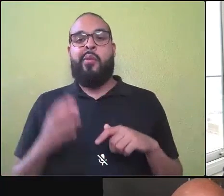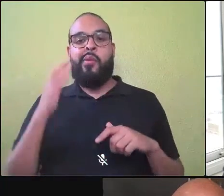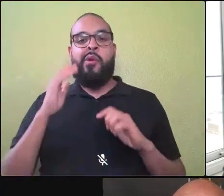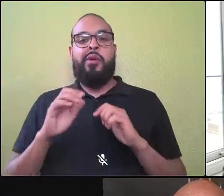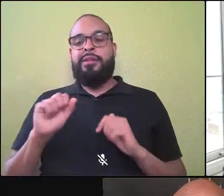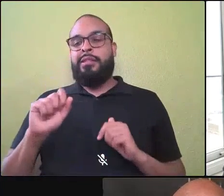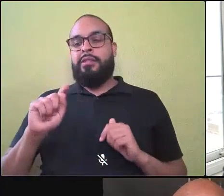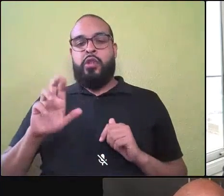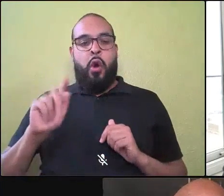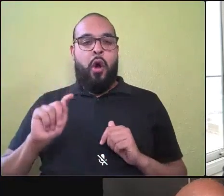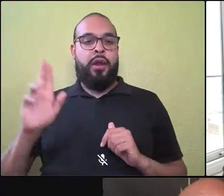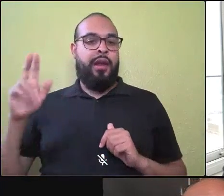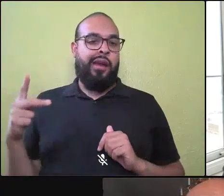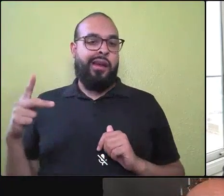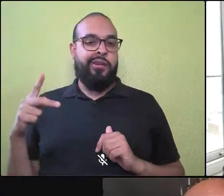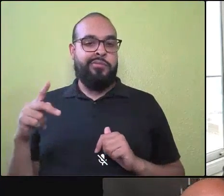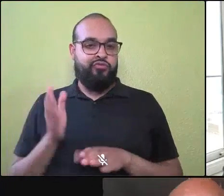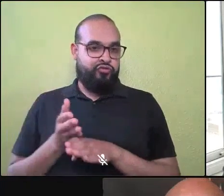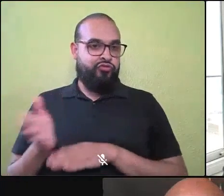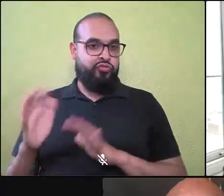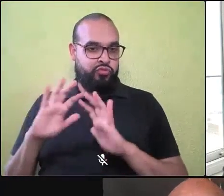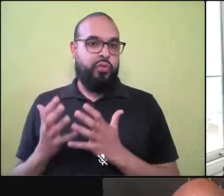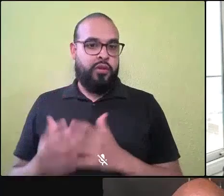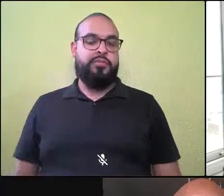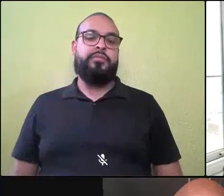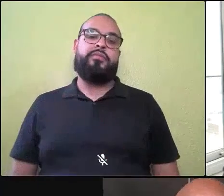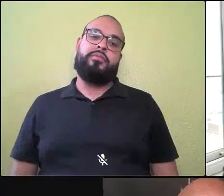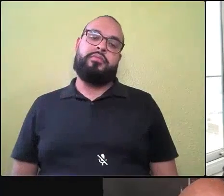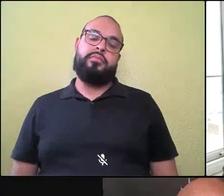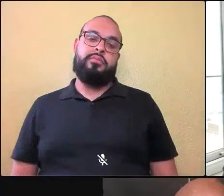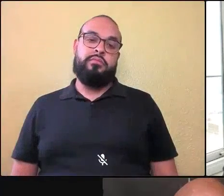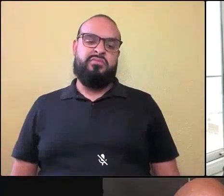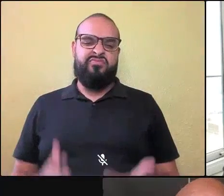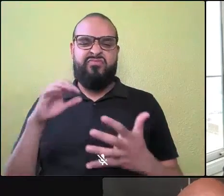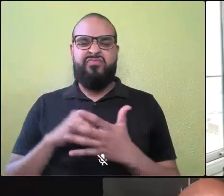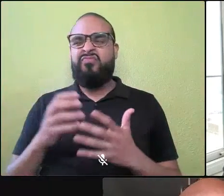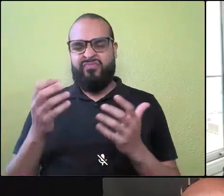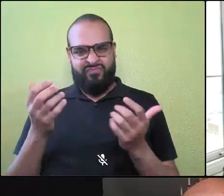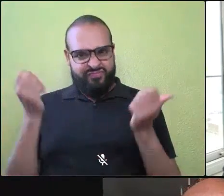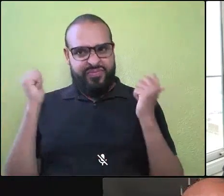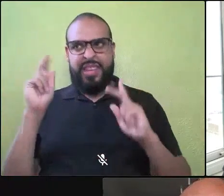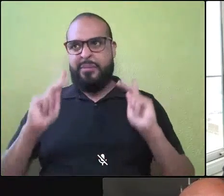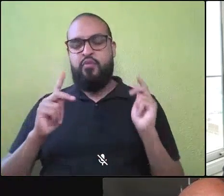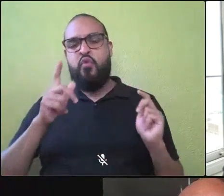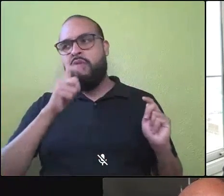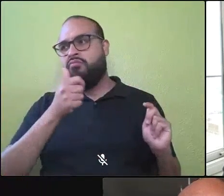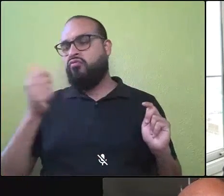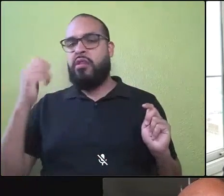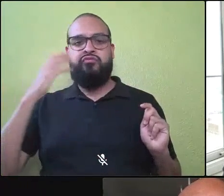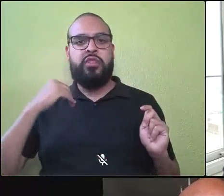conferences on lean startup and lean innovation and veteran entrepreneurship. And before I left corporate, I